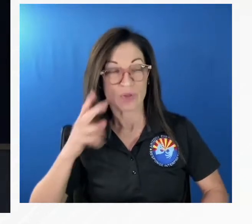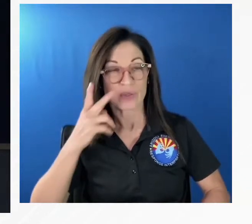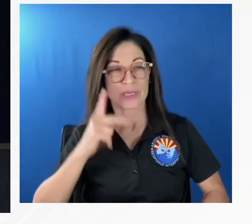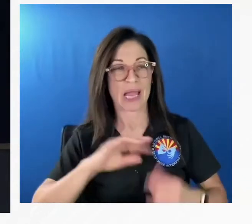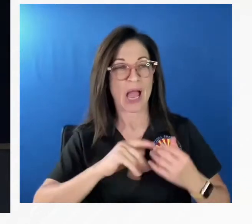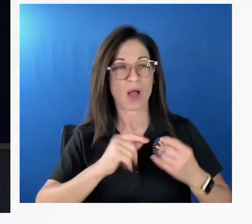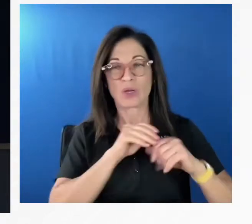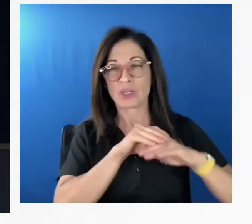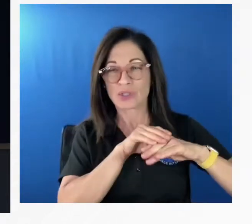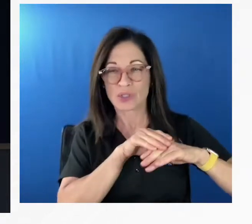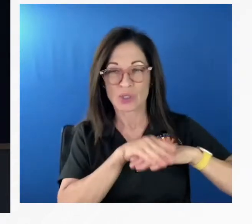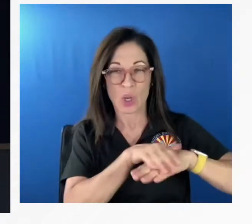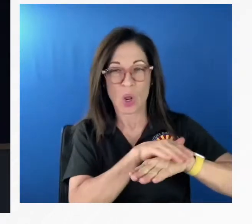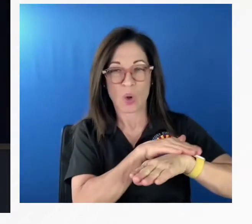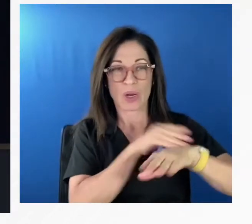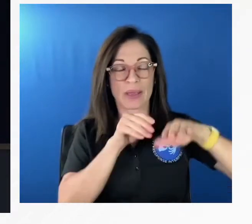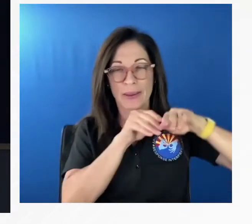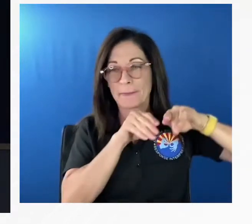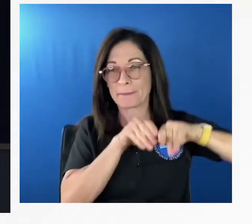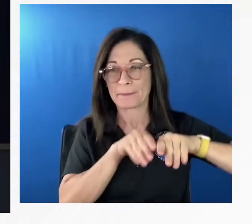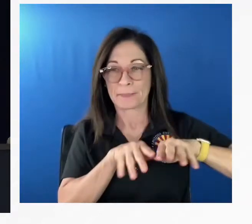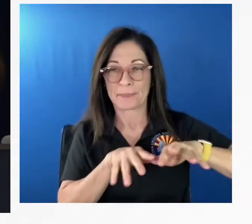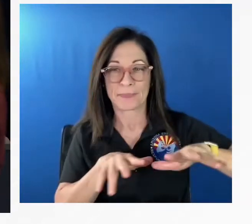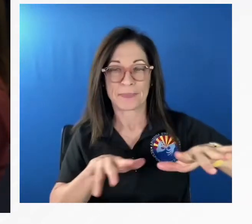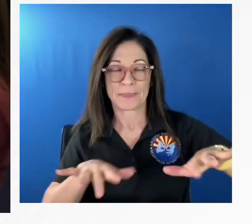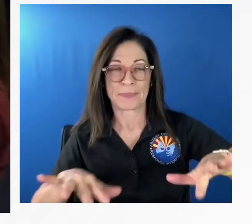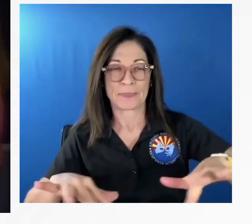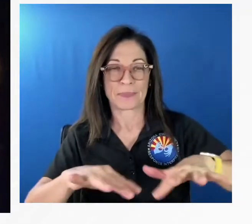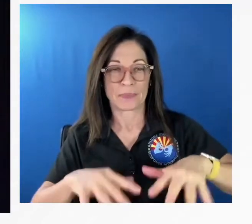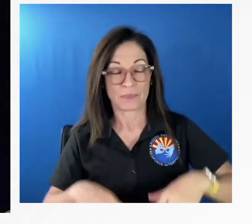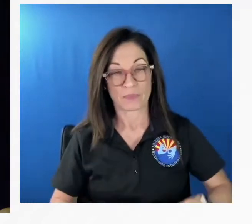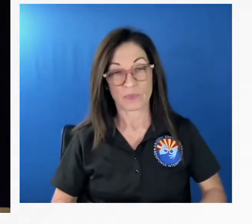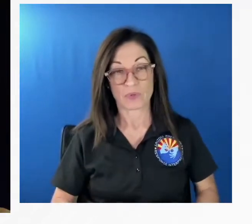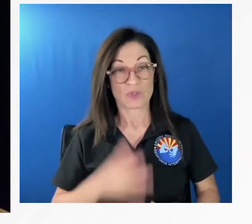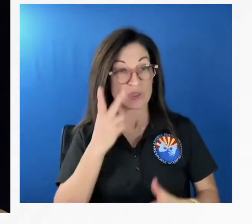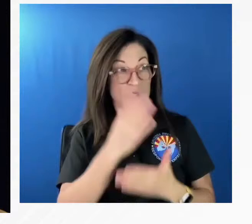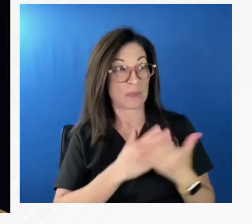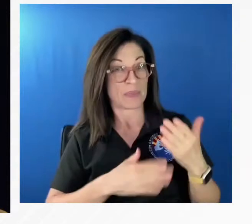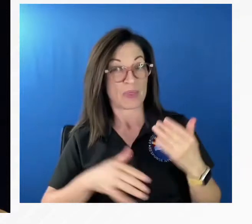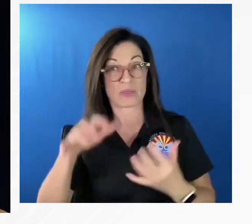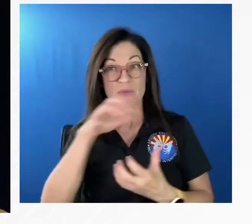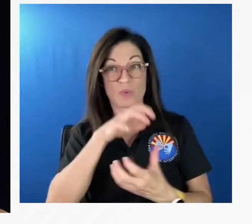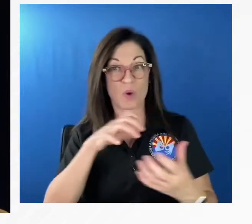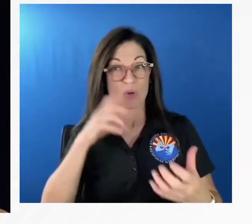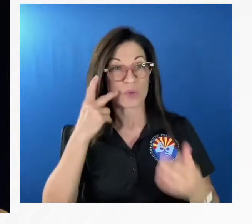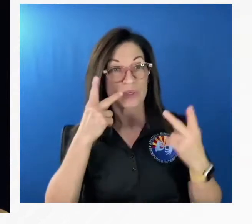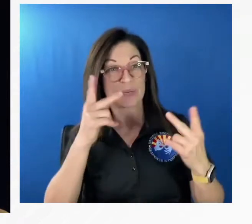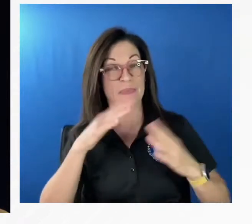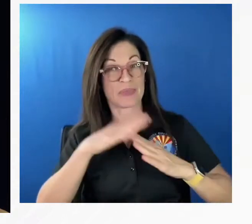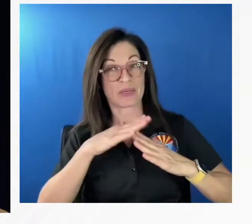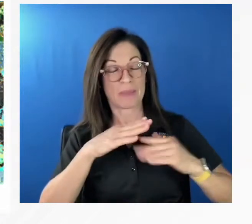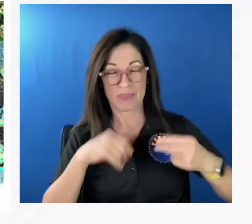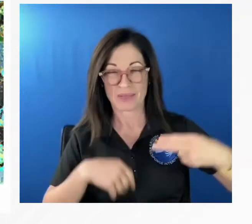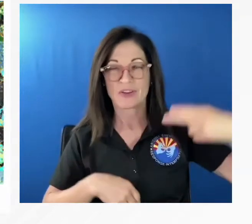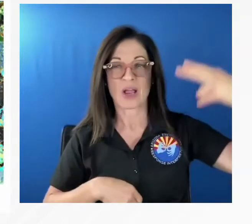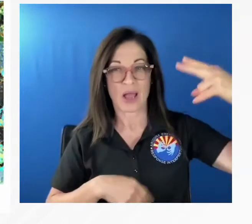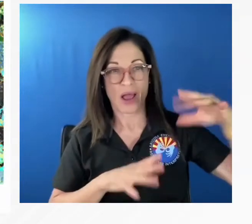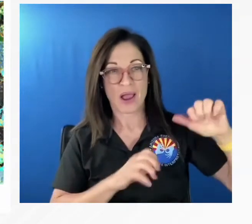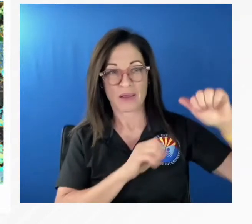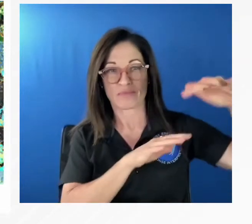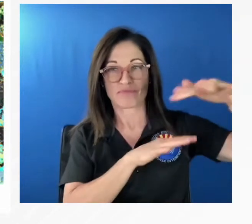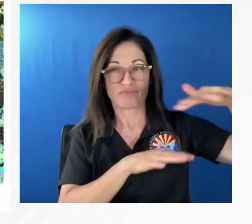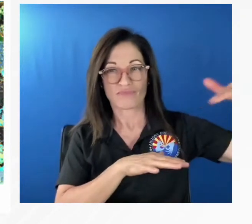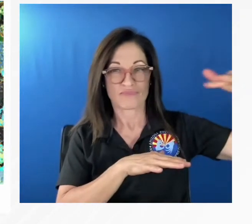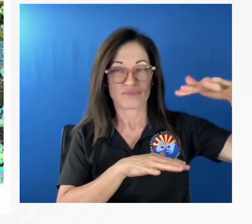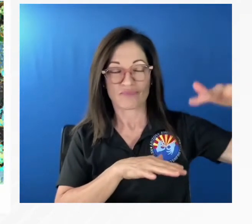that grove. So some of the smoke you can see up top on here, that's high elevation, some of the